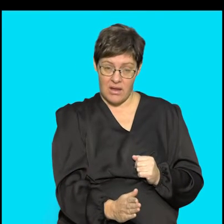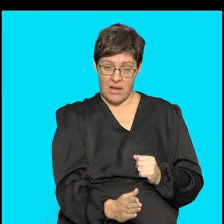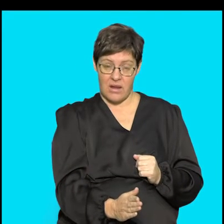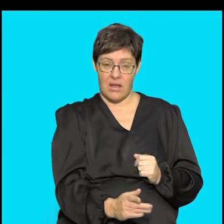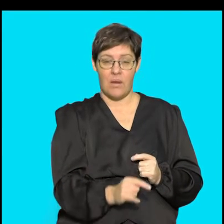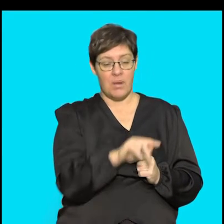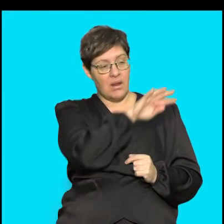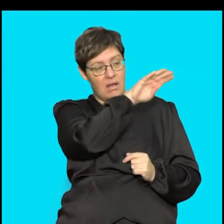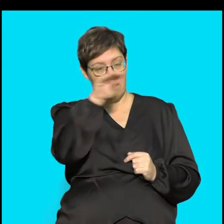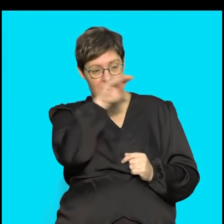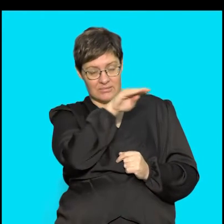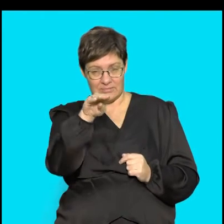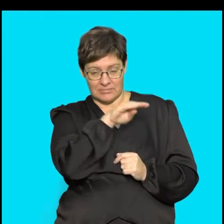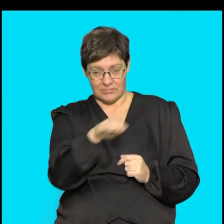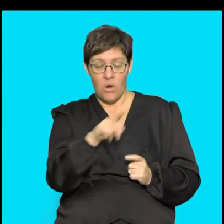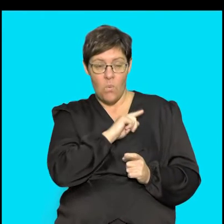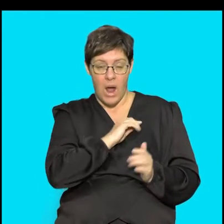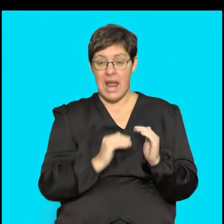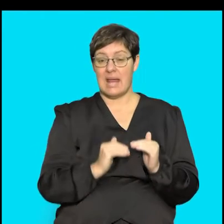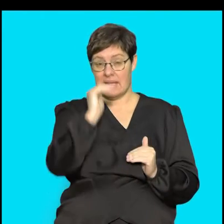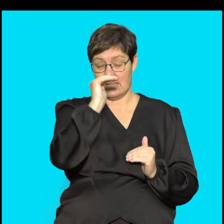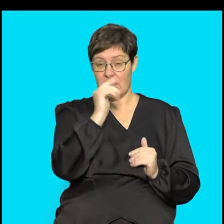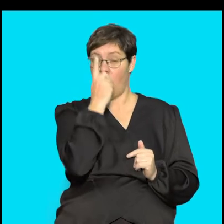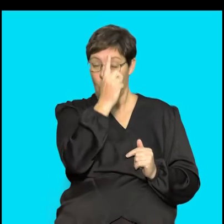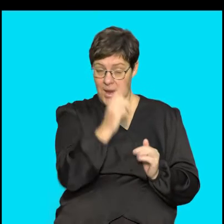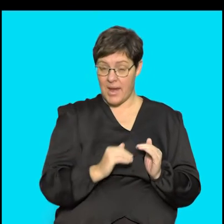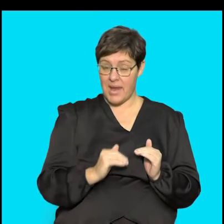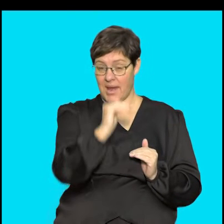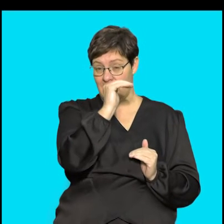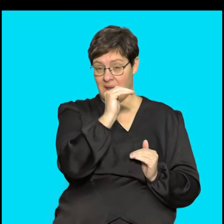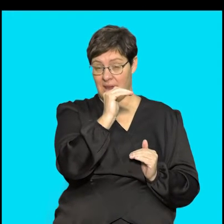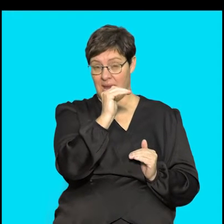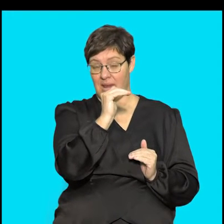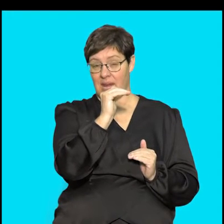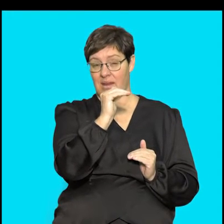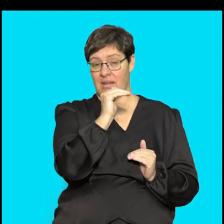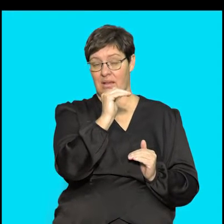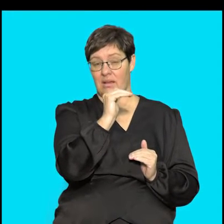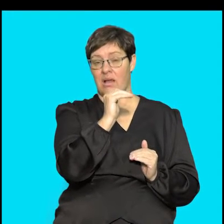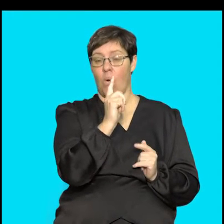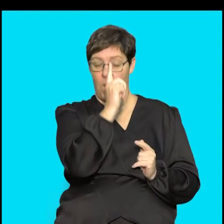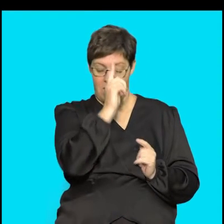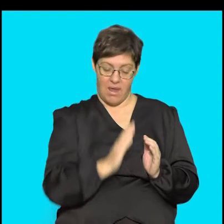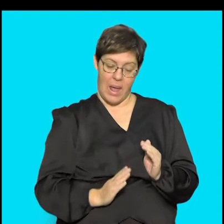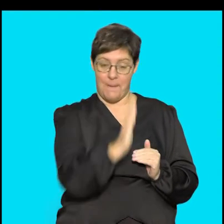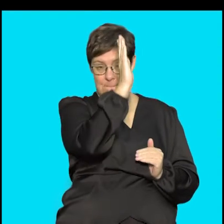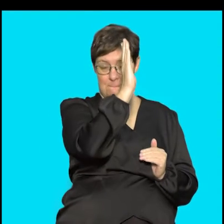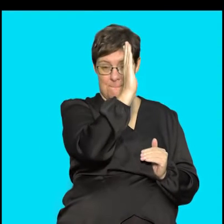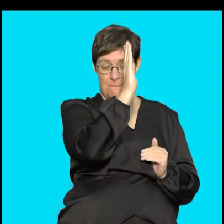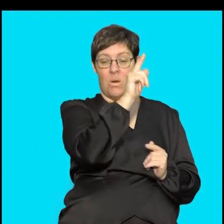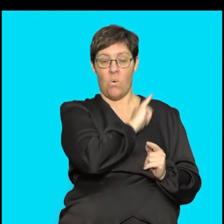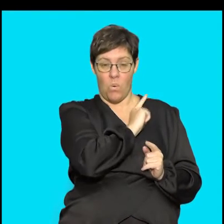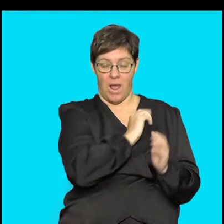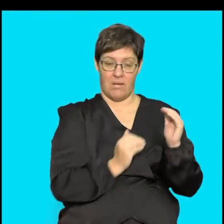And because it was an increase, that one vertical line for hydrogen gas went up because